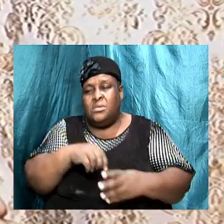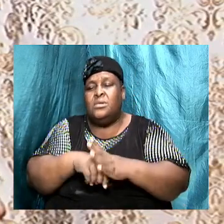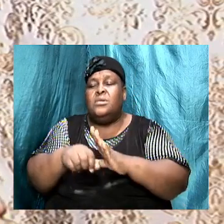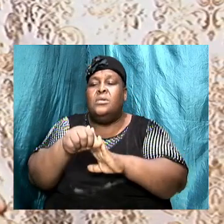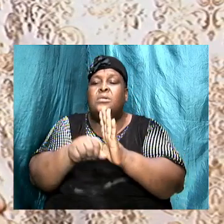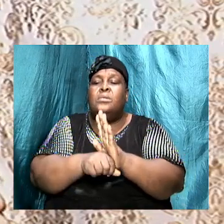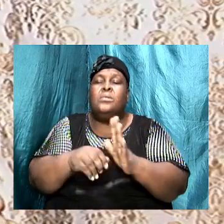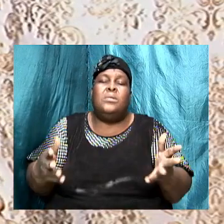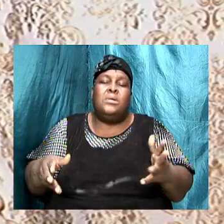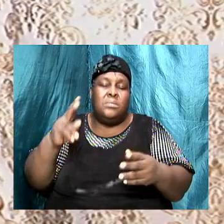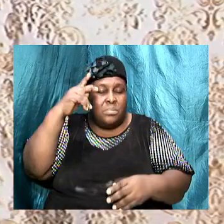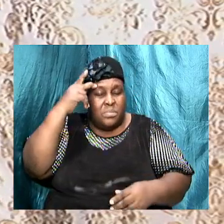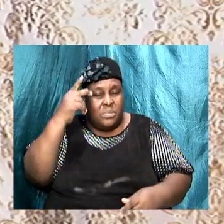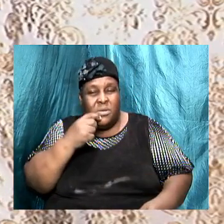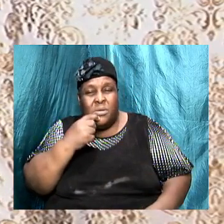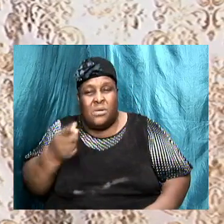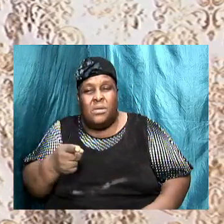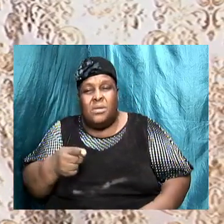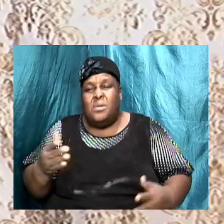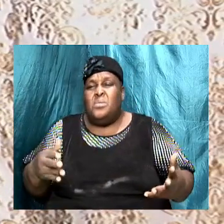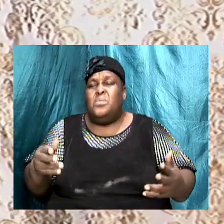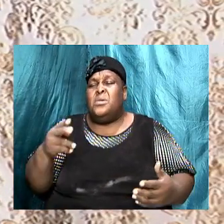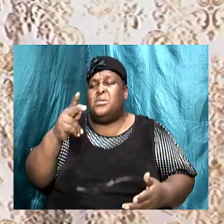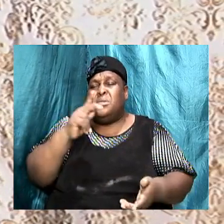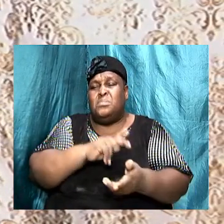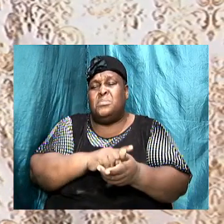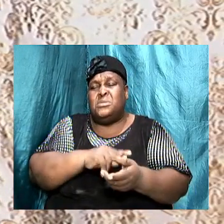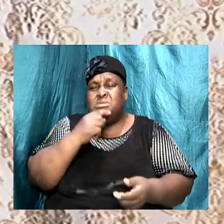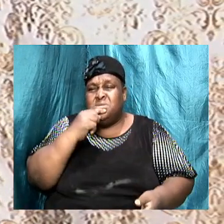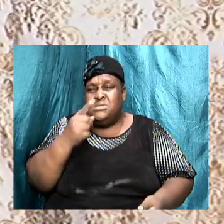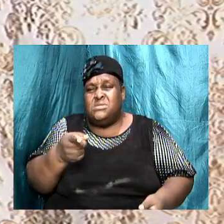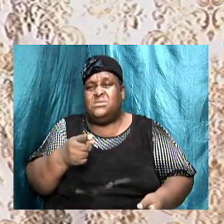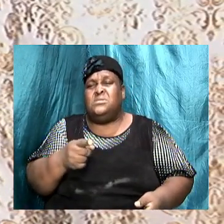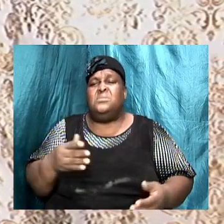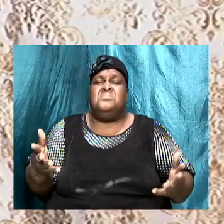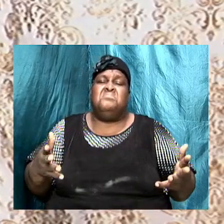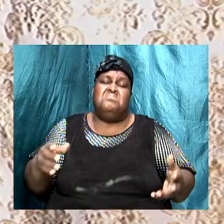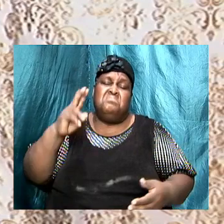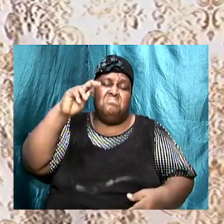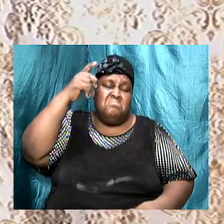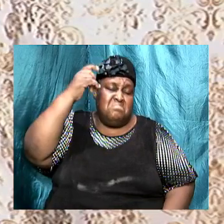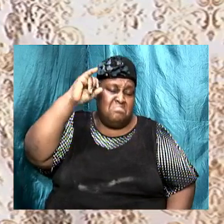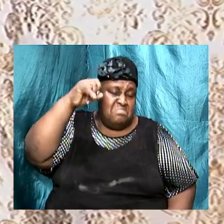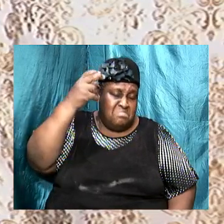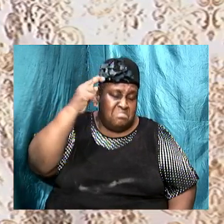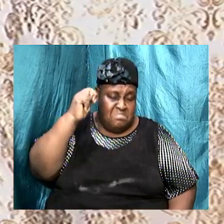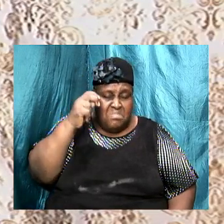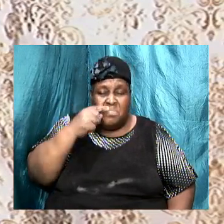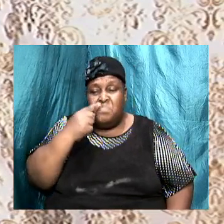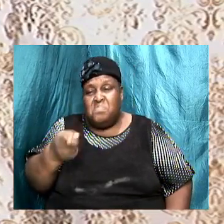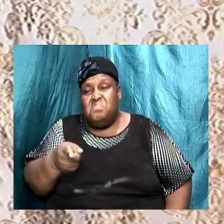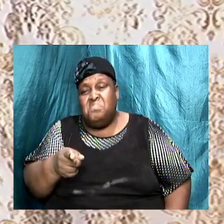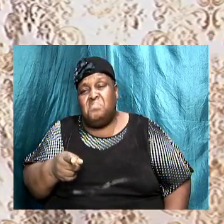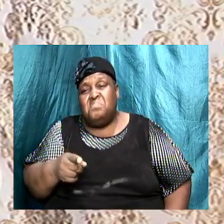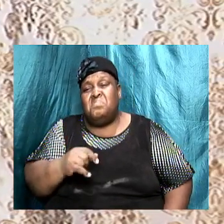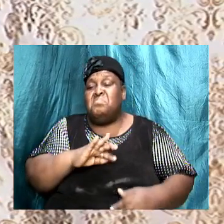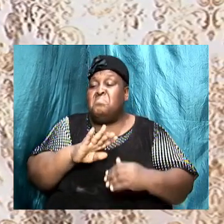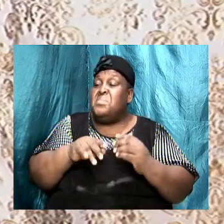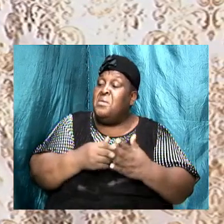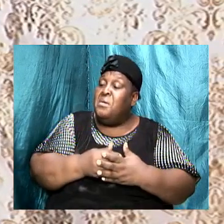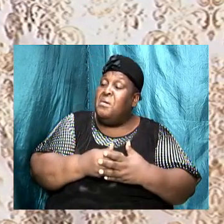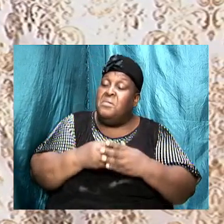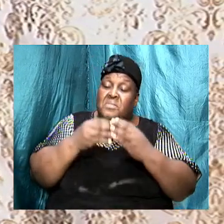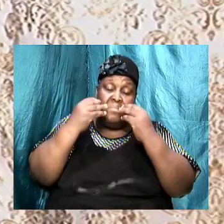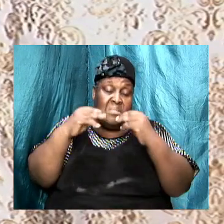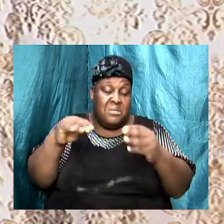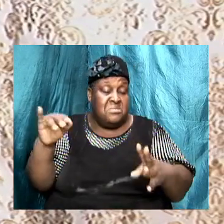said, whatever Peter said, whatever John said, all of the message